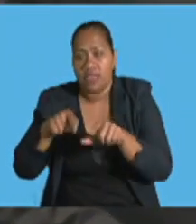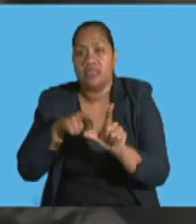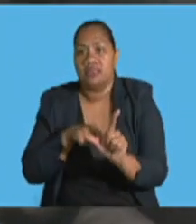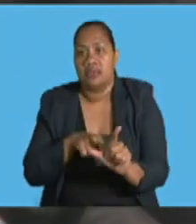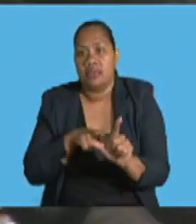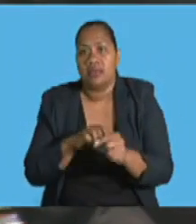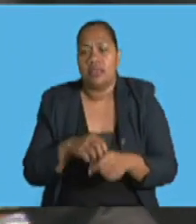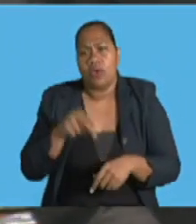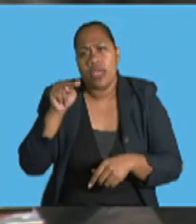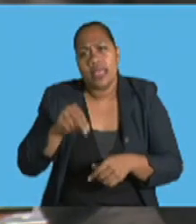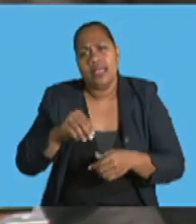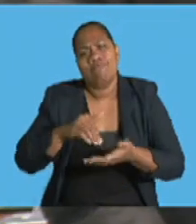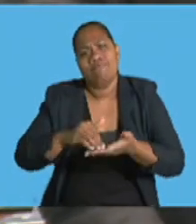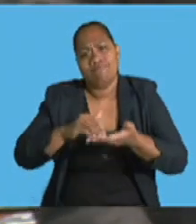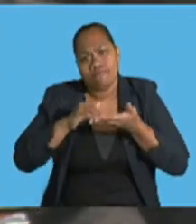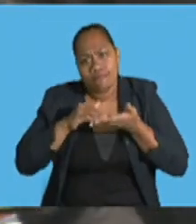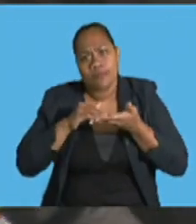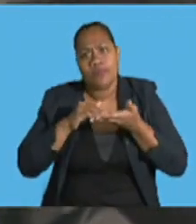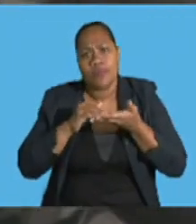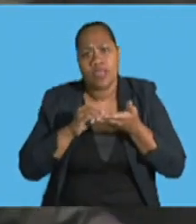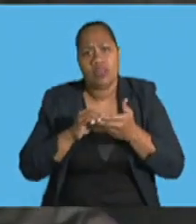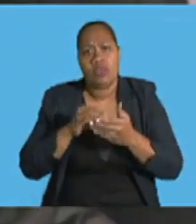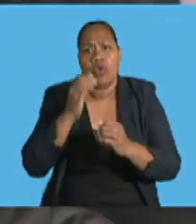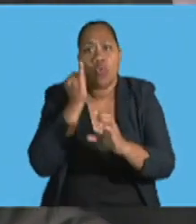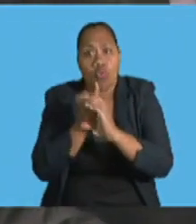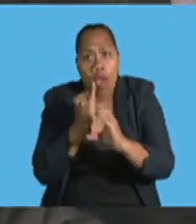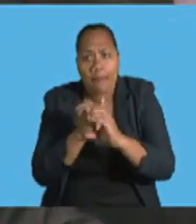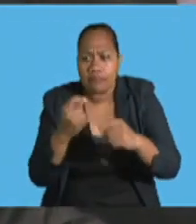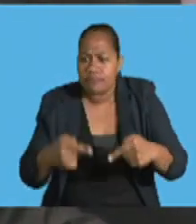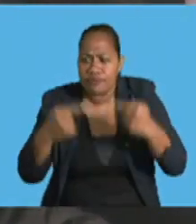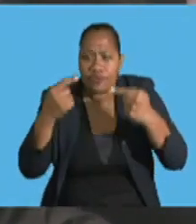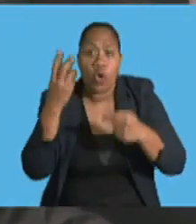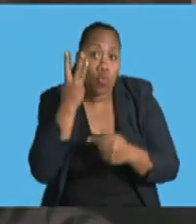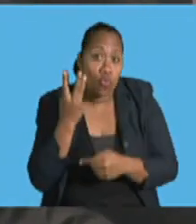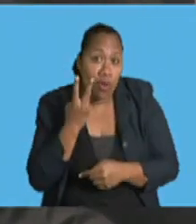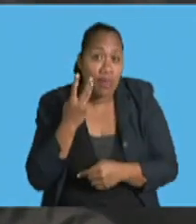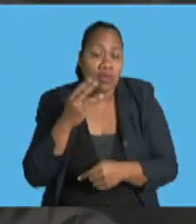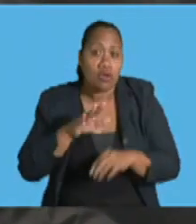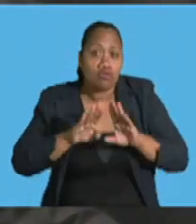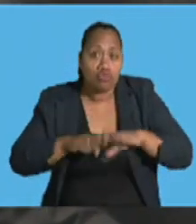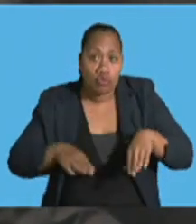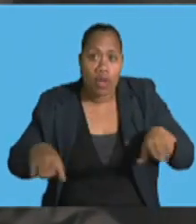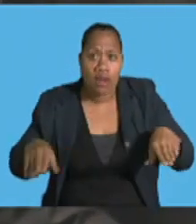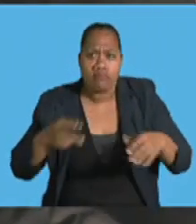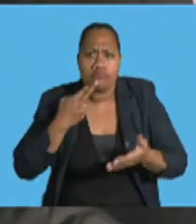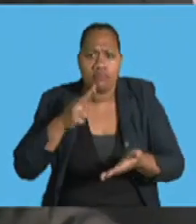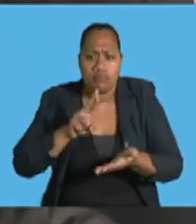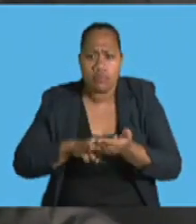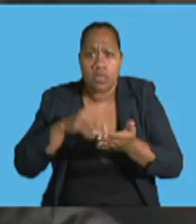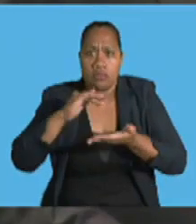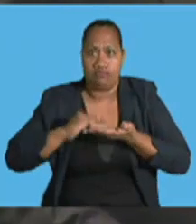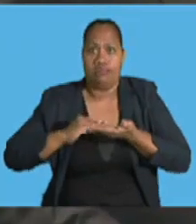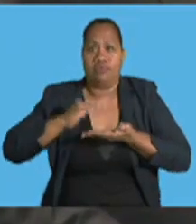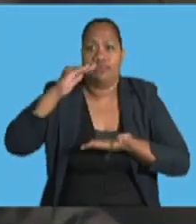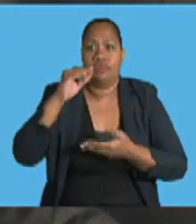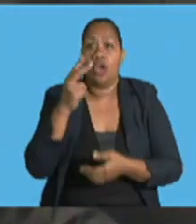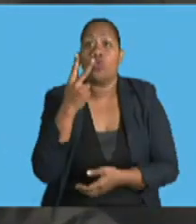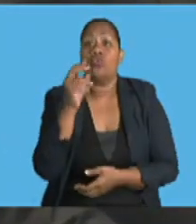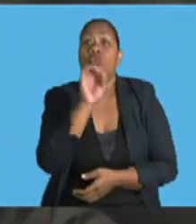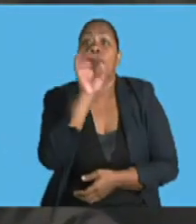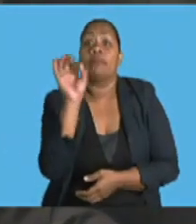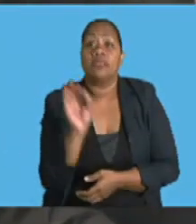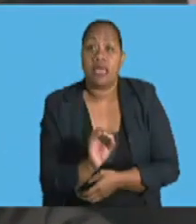help reduce crimes against women and children that have recorded increases of 2% and